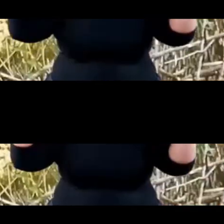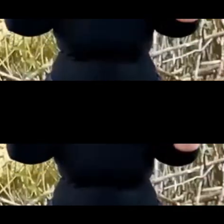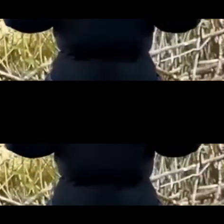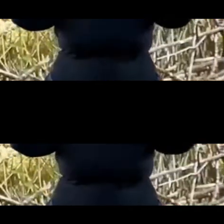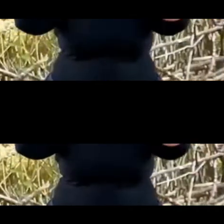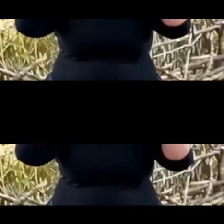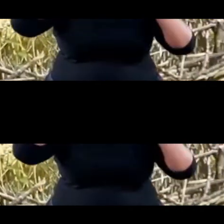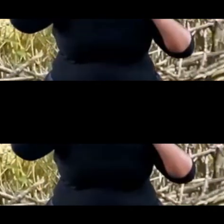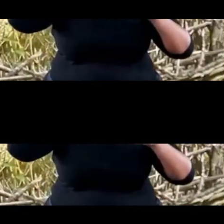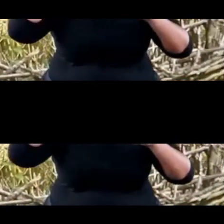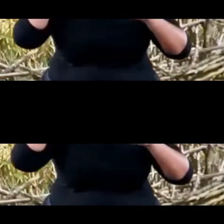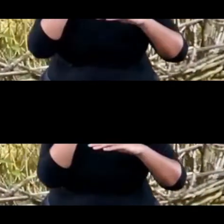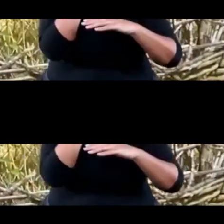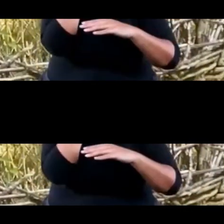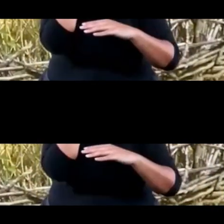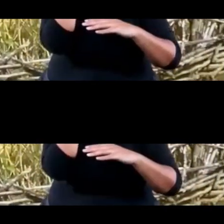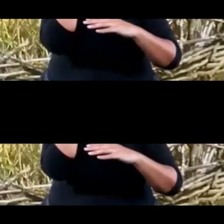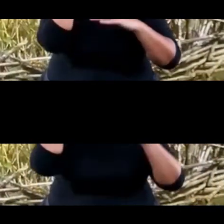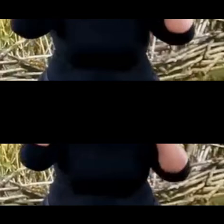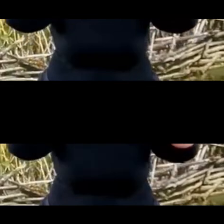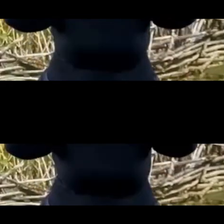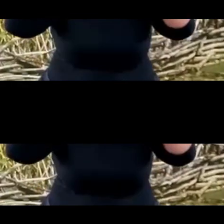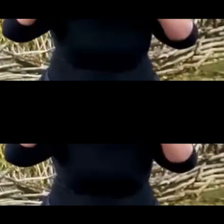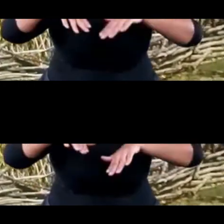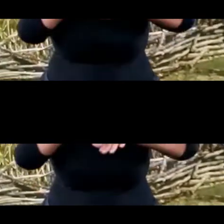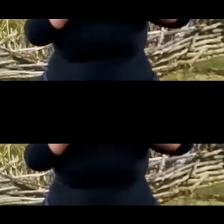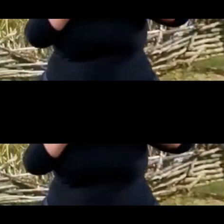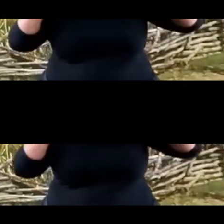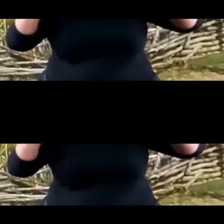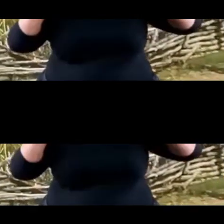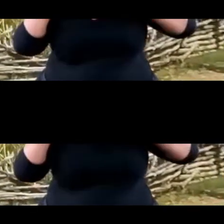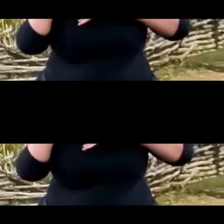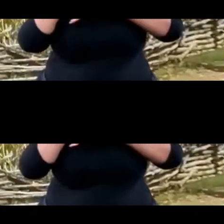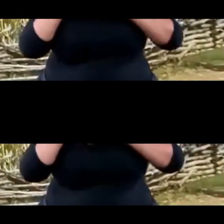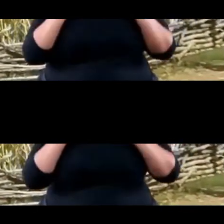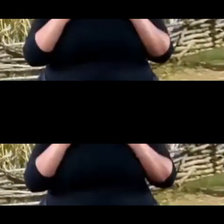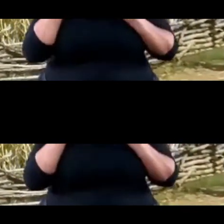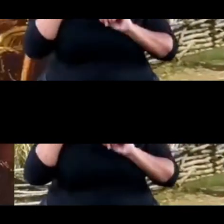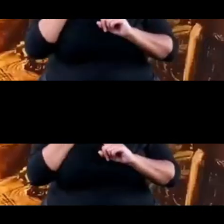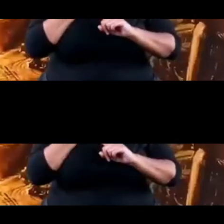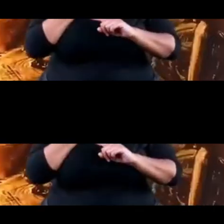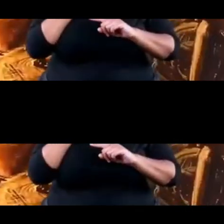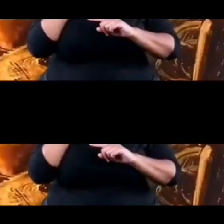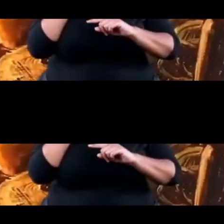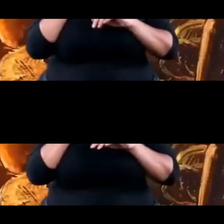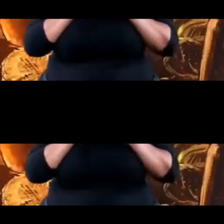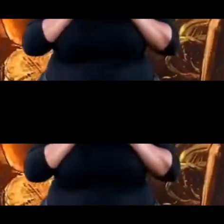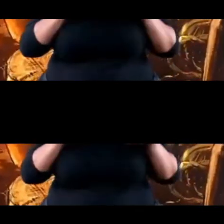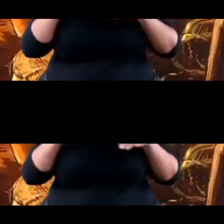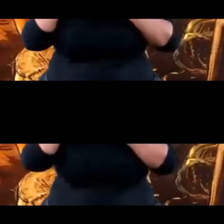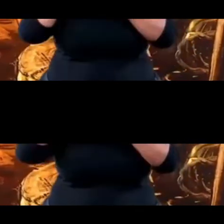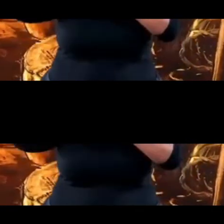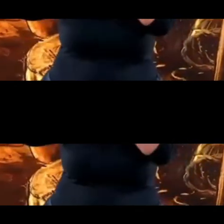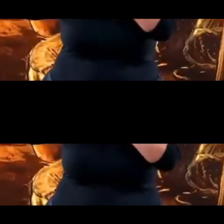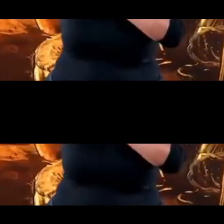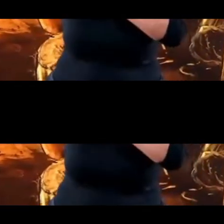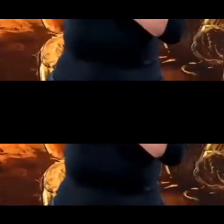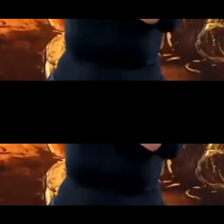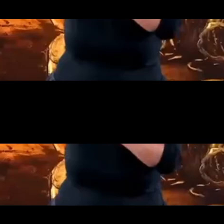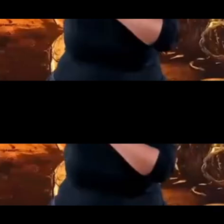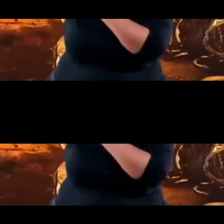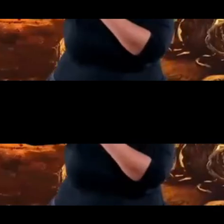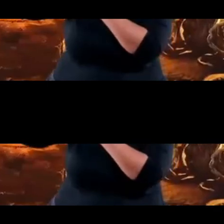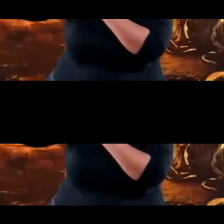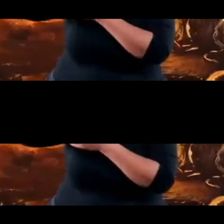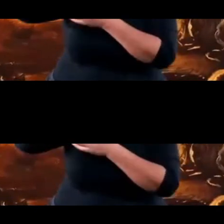room. The frames of their houses were wooden, and the roofs were made of dried grasses. Inside, the floors were dirt